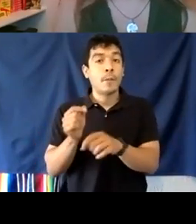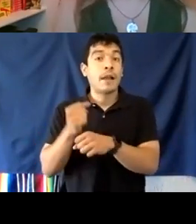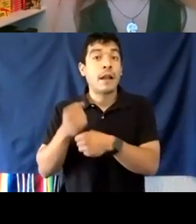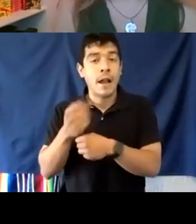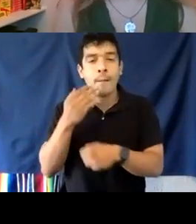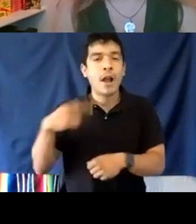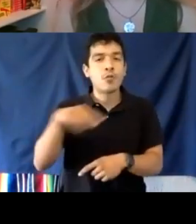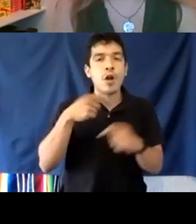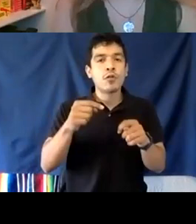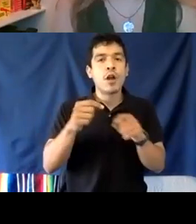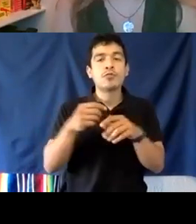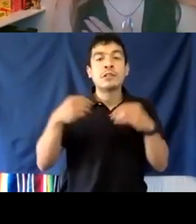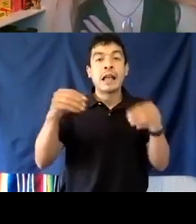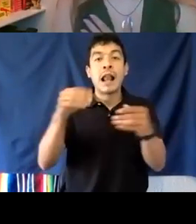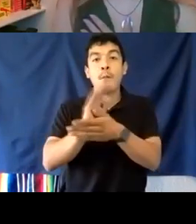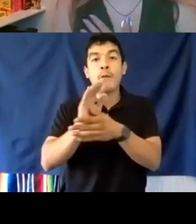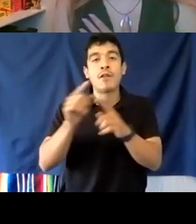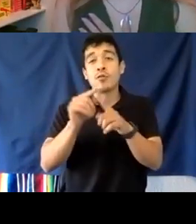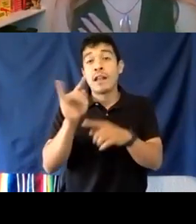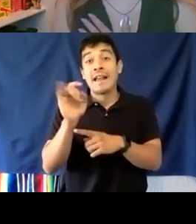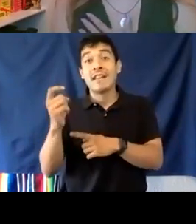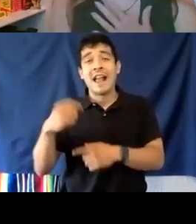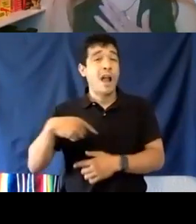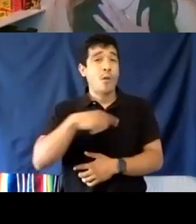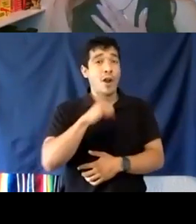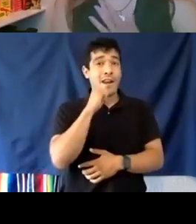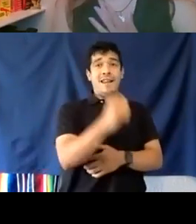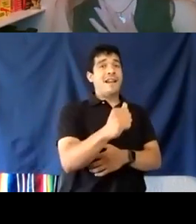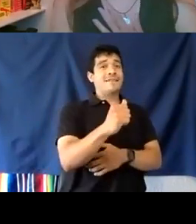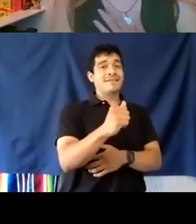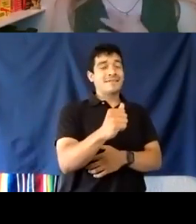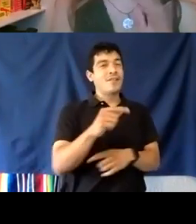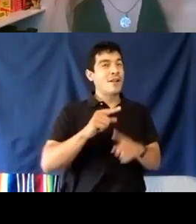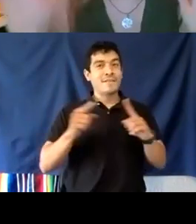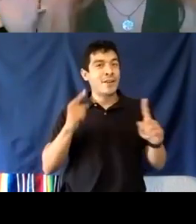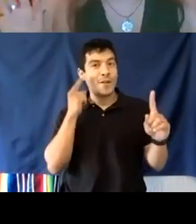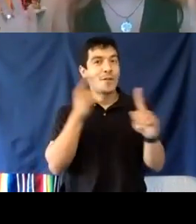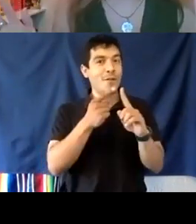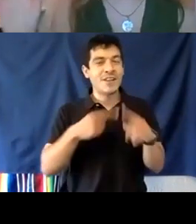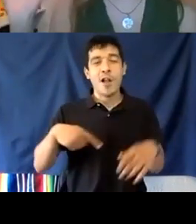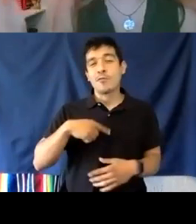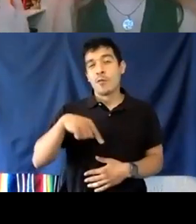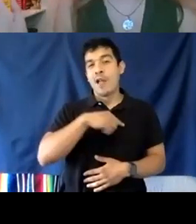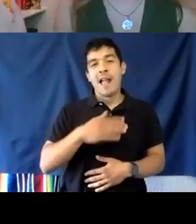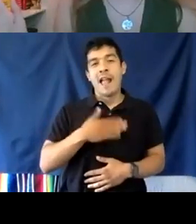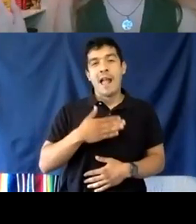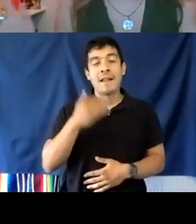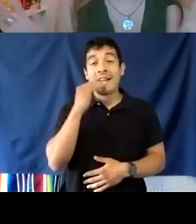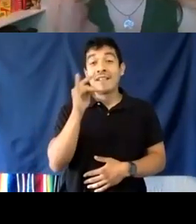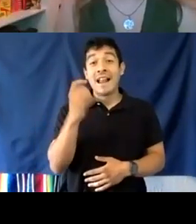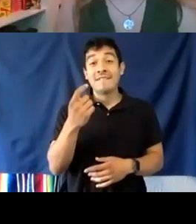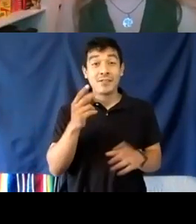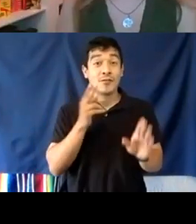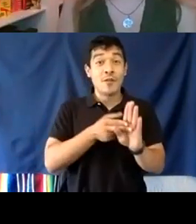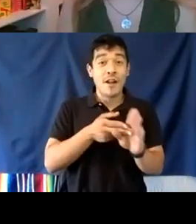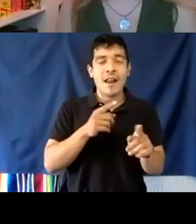trying to sell a film to Netflix or whatever, and we're not. So we're real happy if Netflix is on, we're not intentionally trying to make you mad,